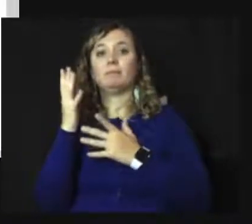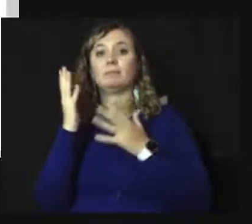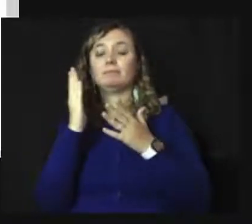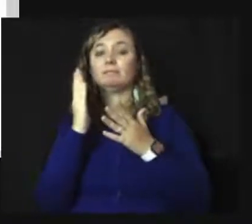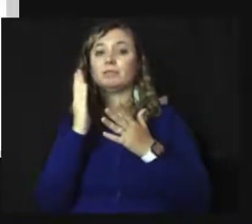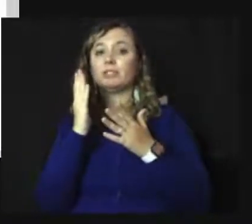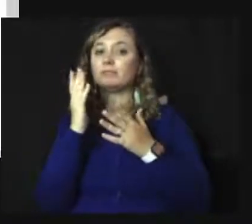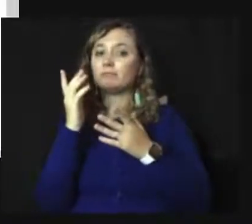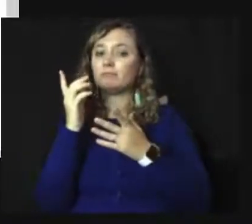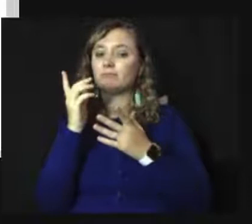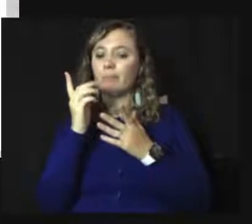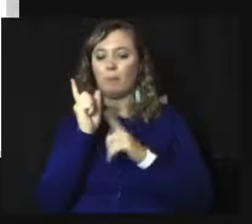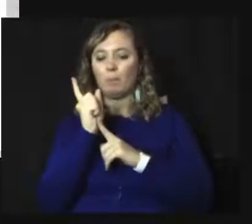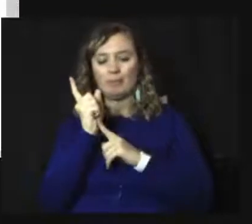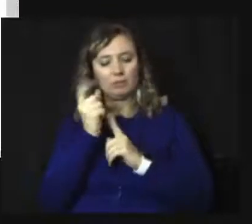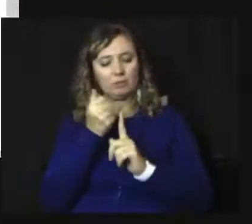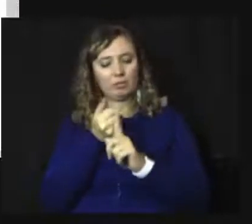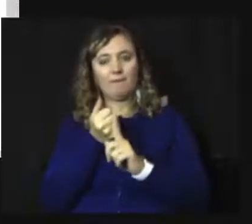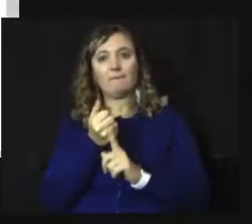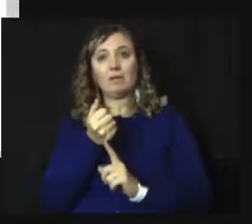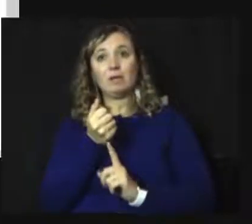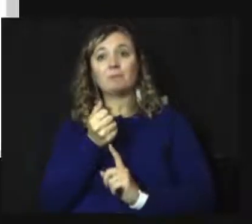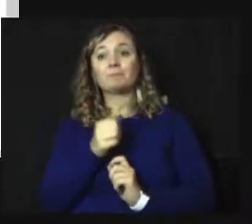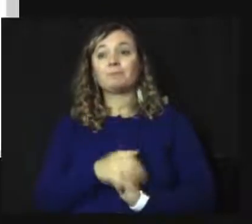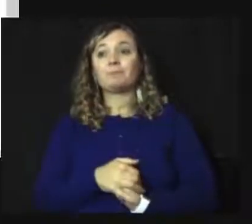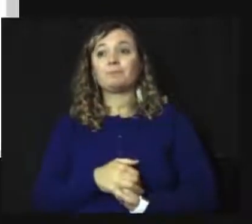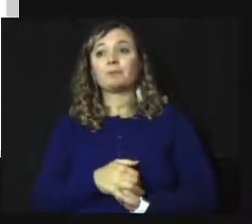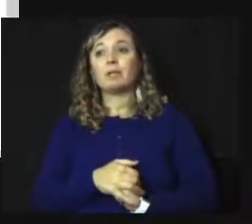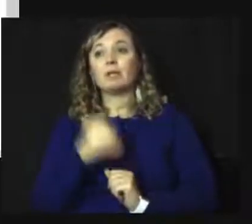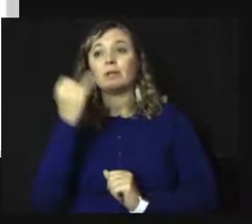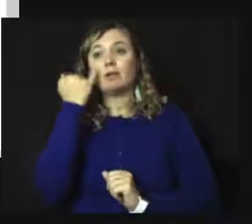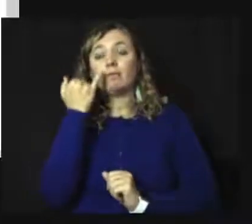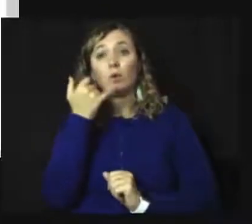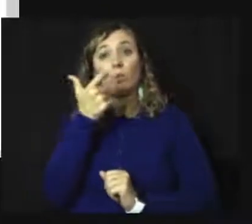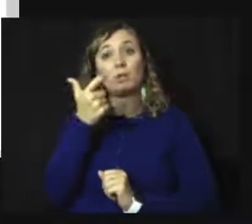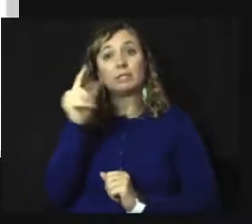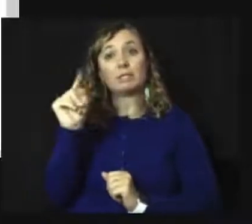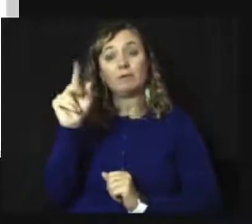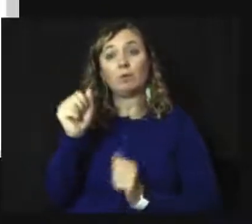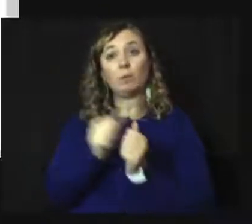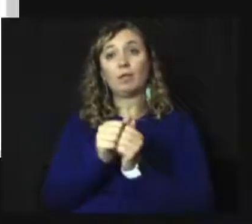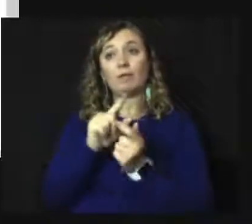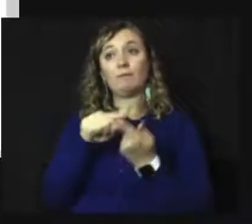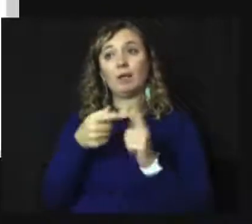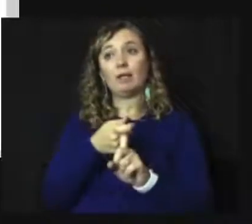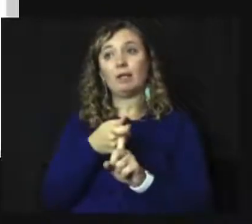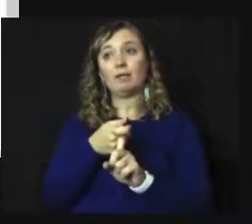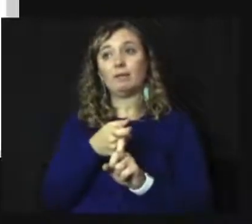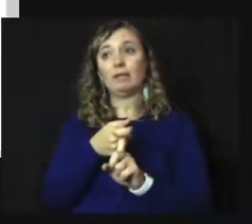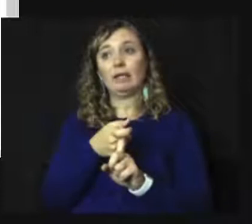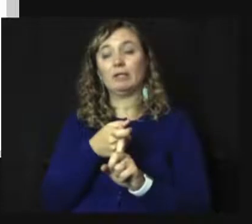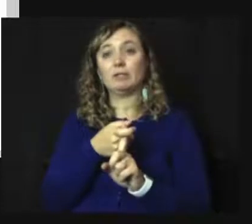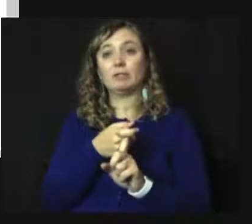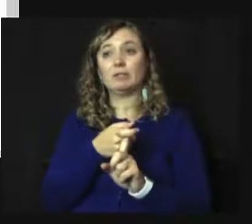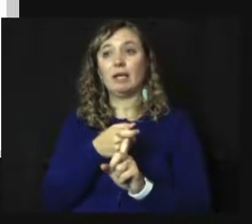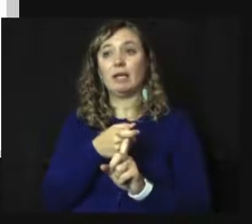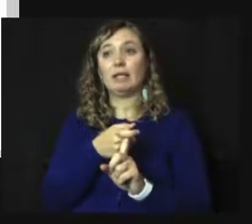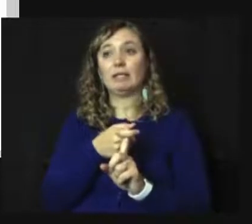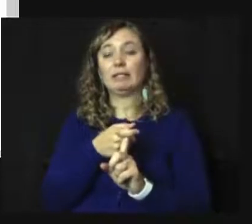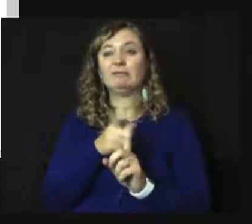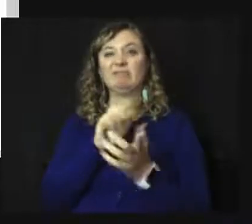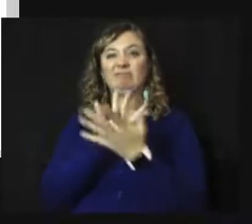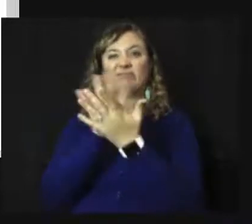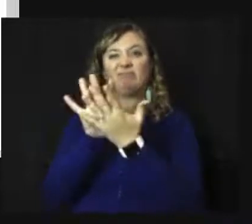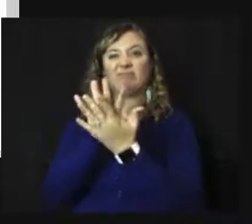about, if you're watching TV with a friend and there's a scene with like dubious portrayal of autistic people, what can